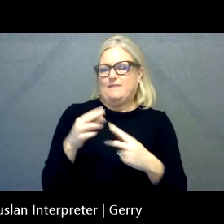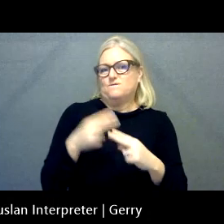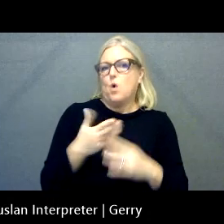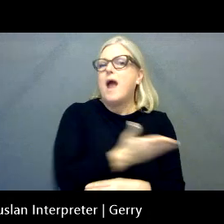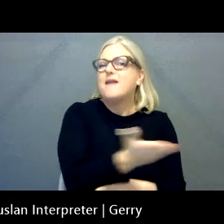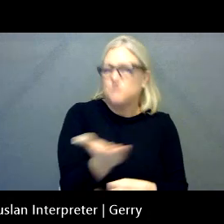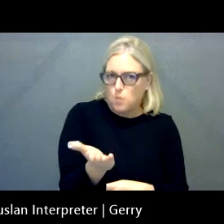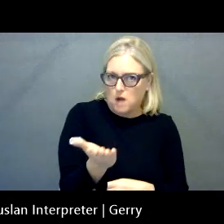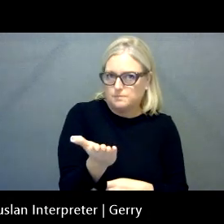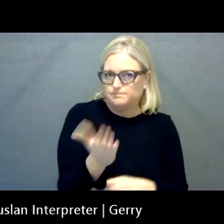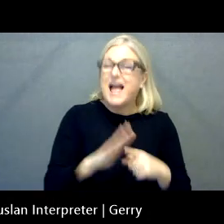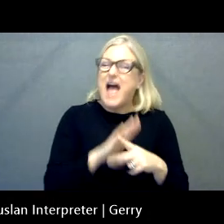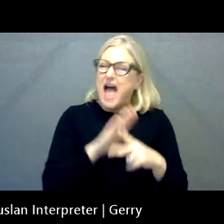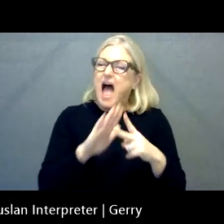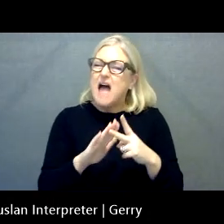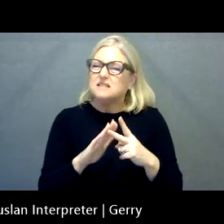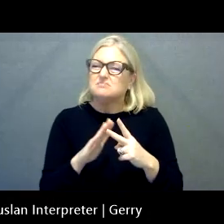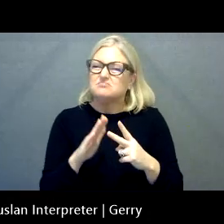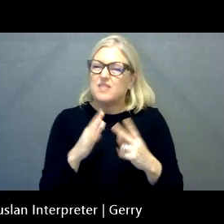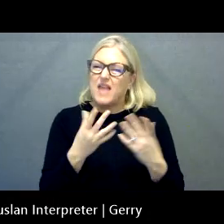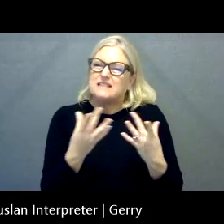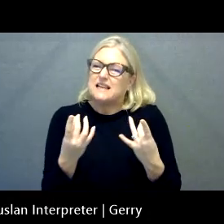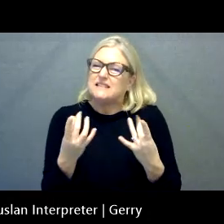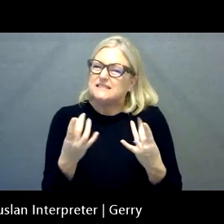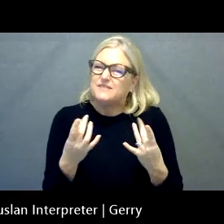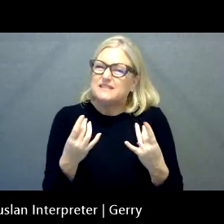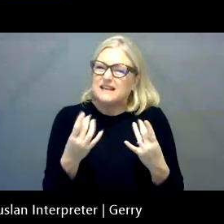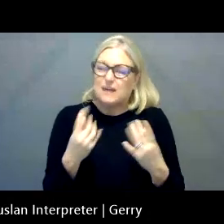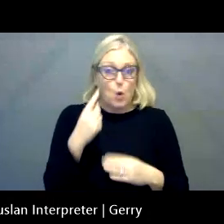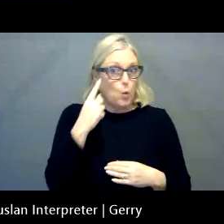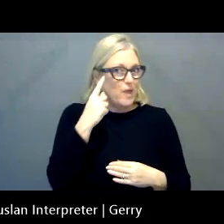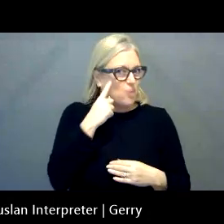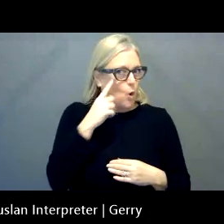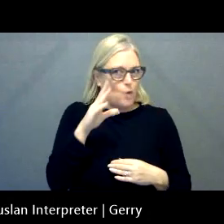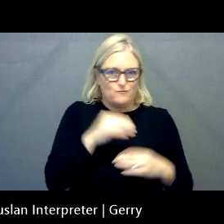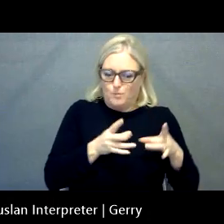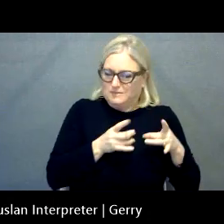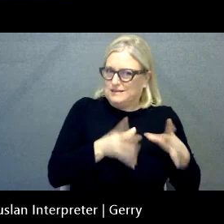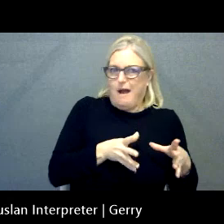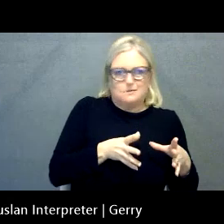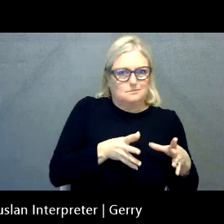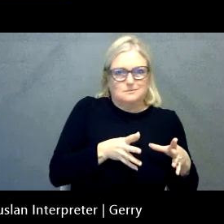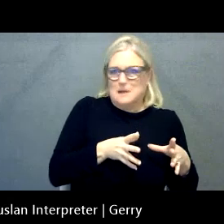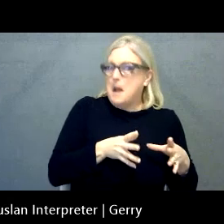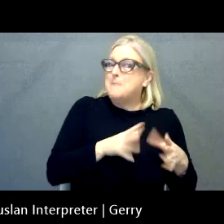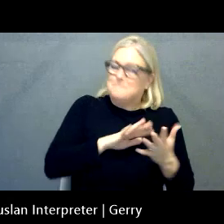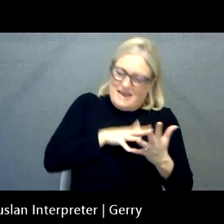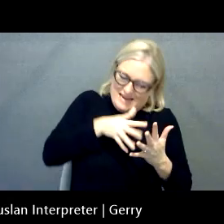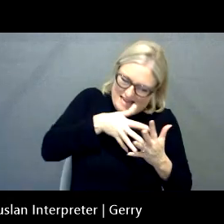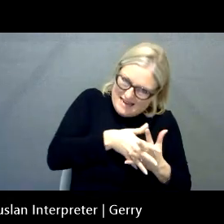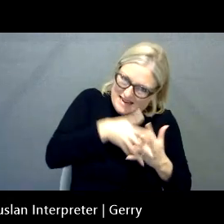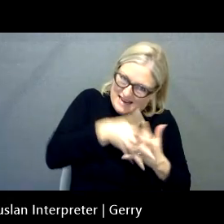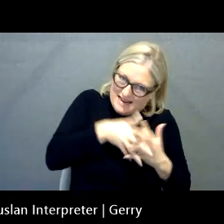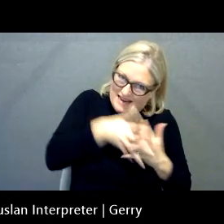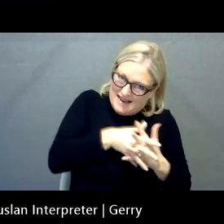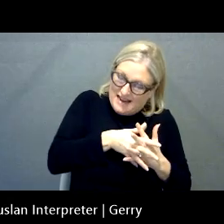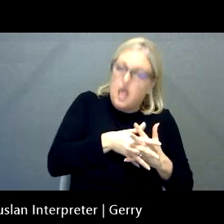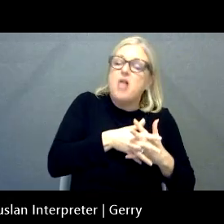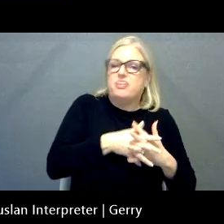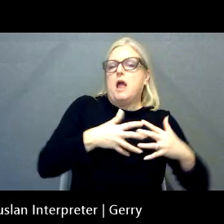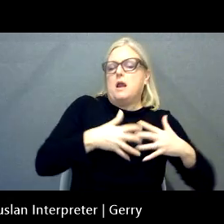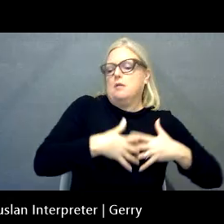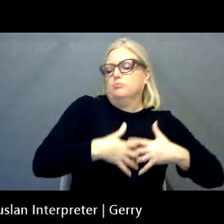triggering and the recognition of safety of respondents. So in building that into the design of the survey